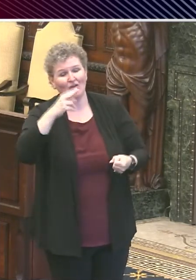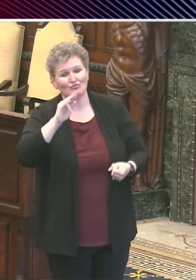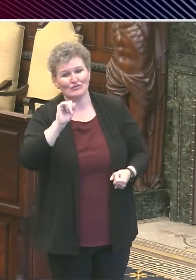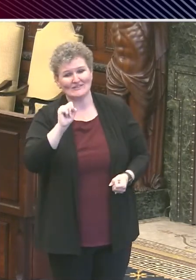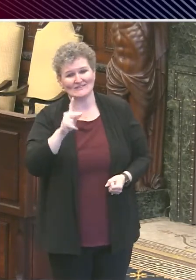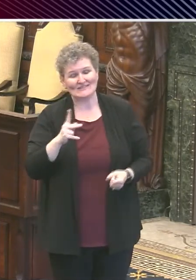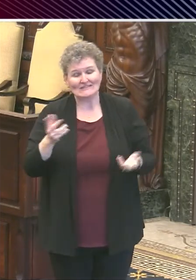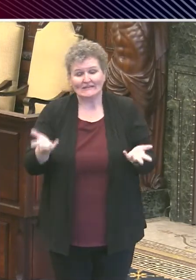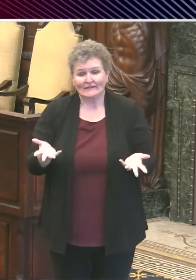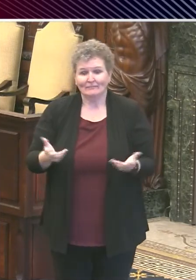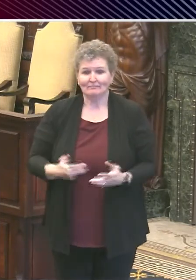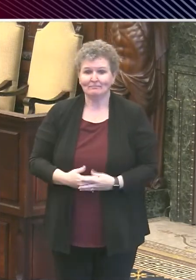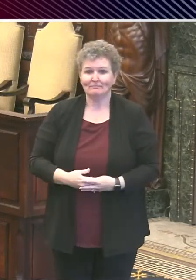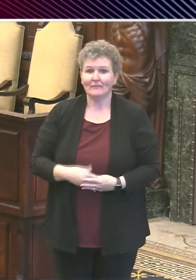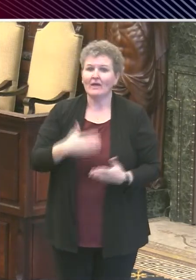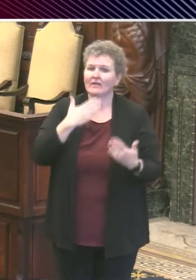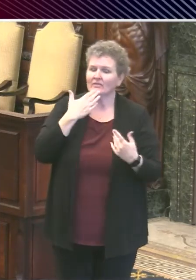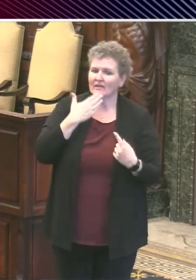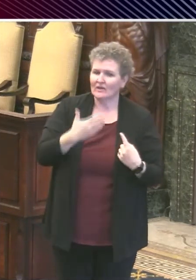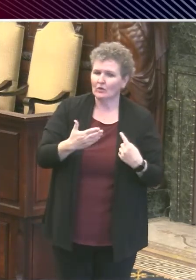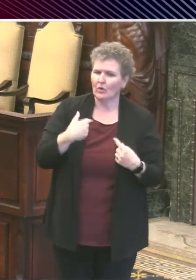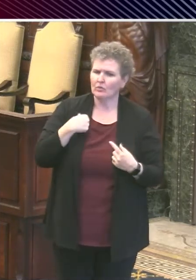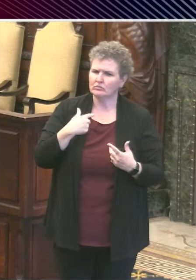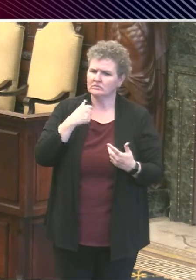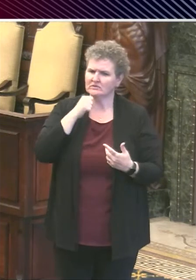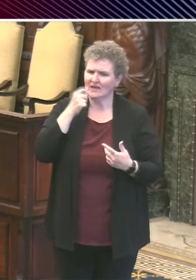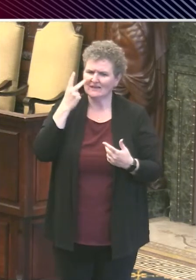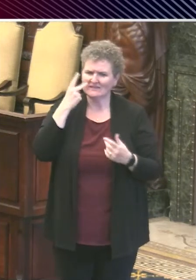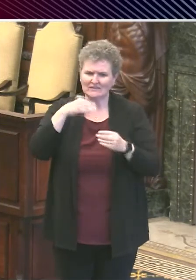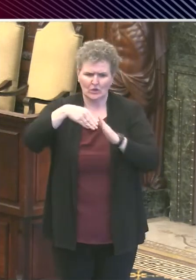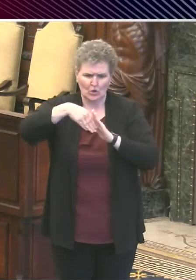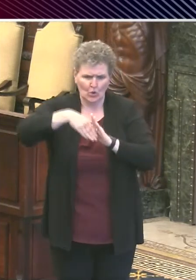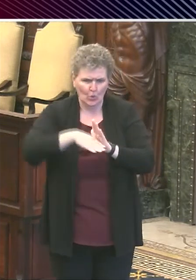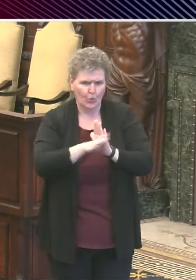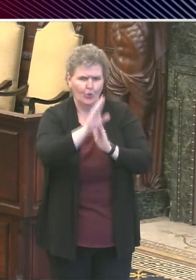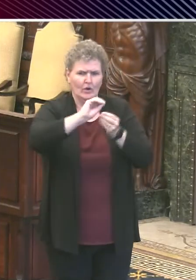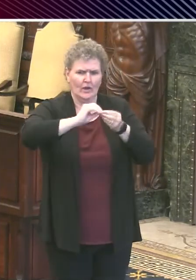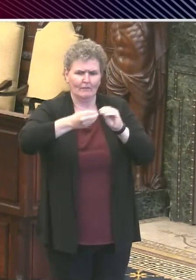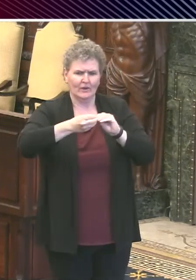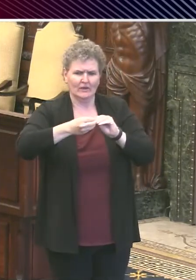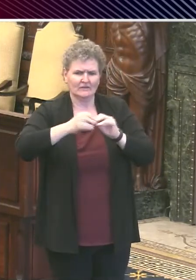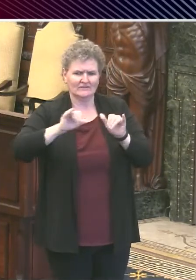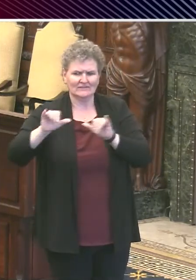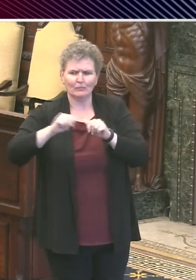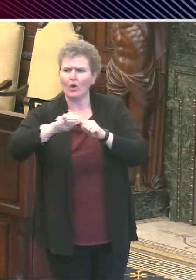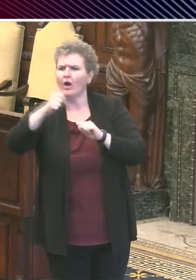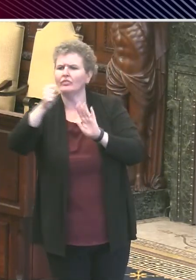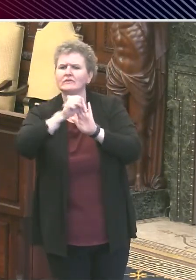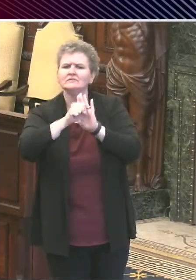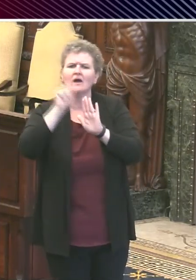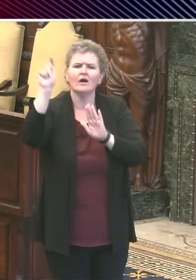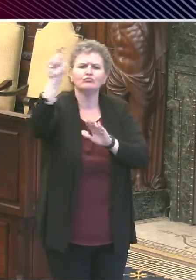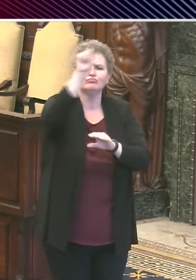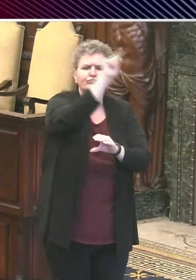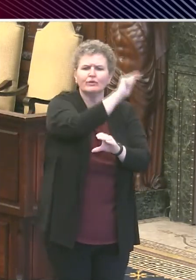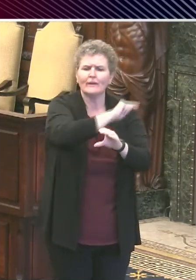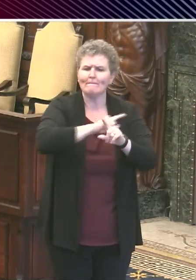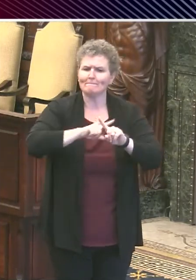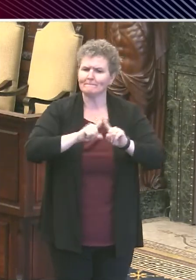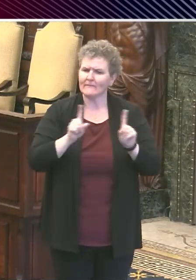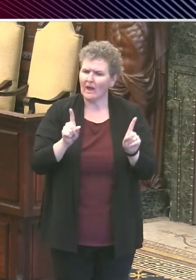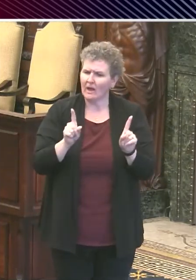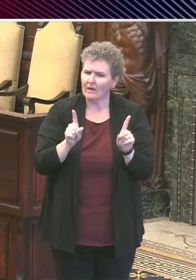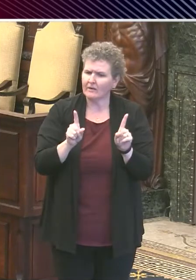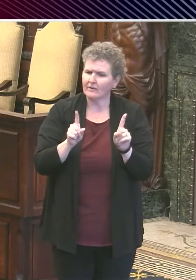the increases here that other states are now seeing. Can you elaborate just a little? We've had questions from readers who see a lower mortality rate and think that means the threat of the